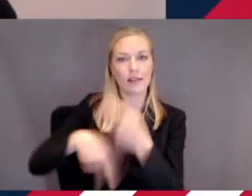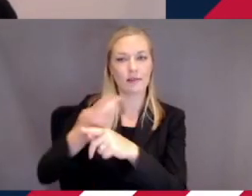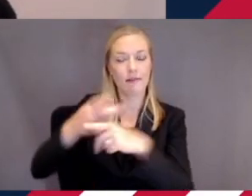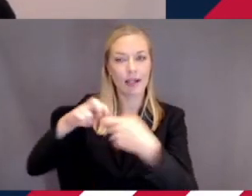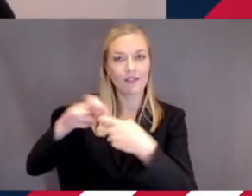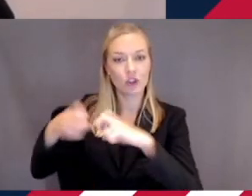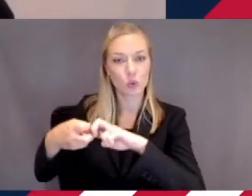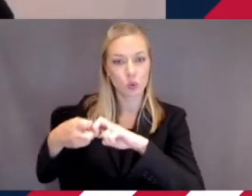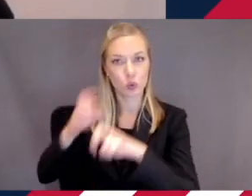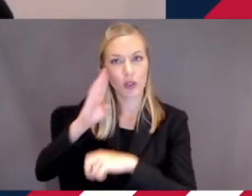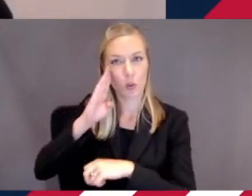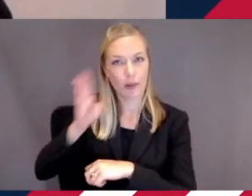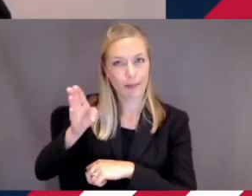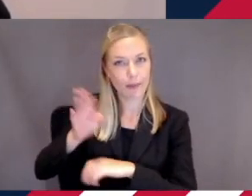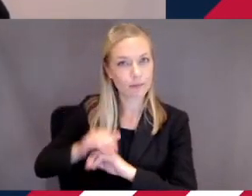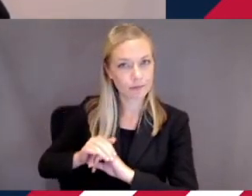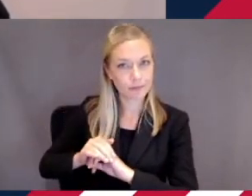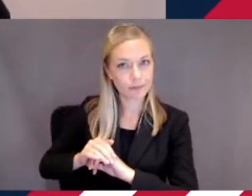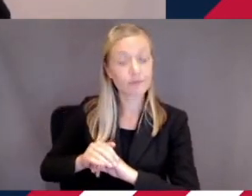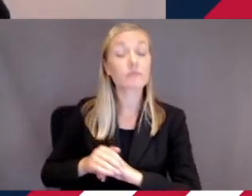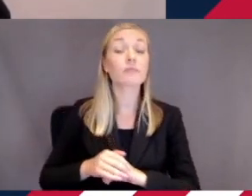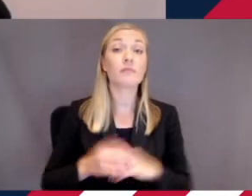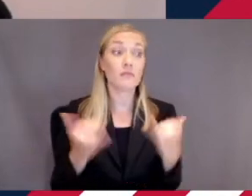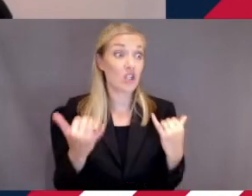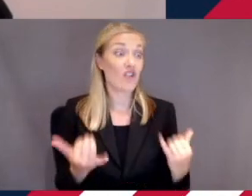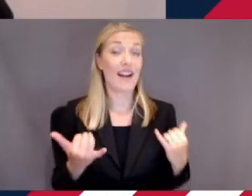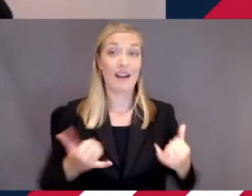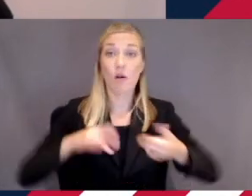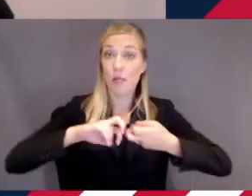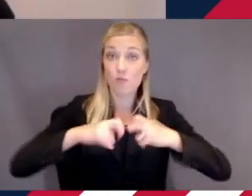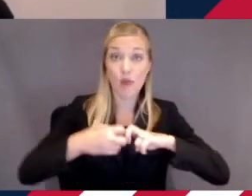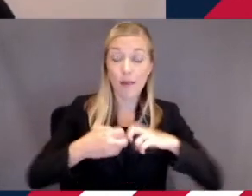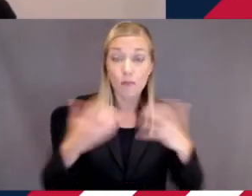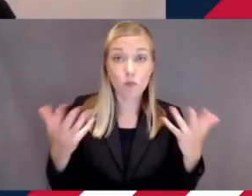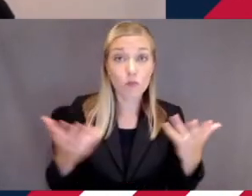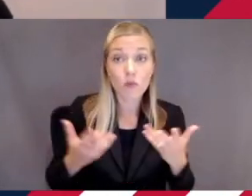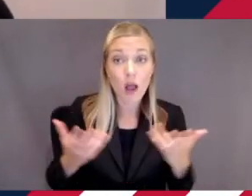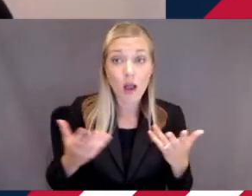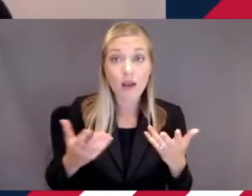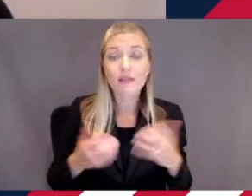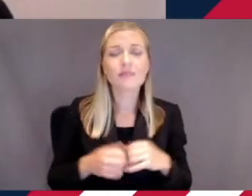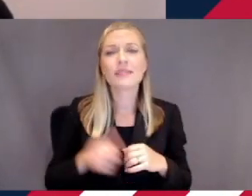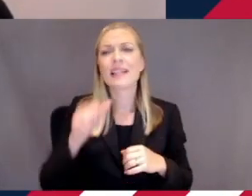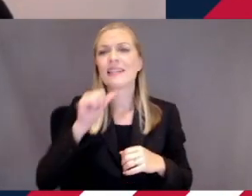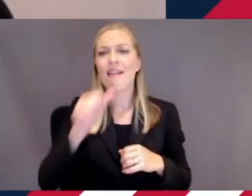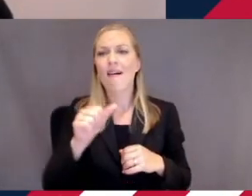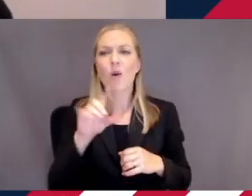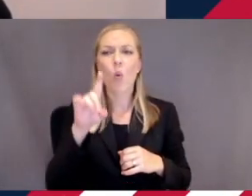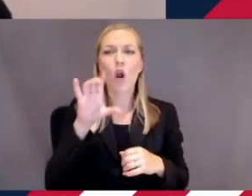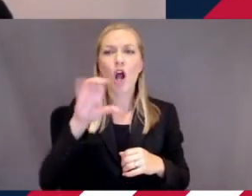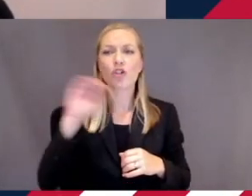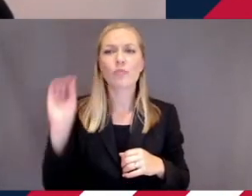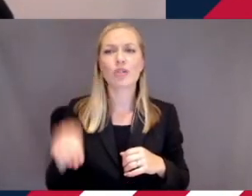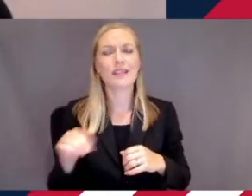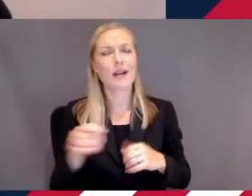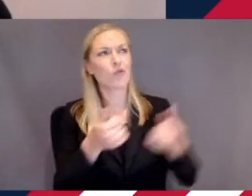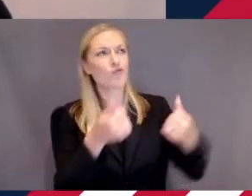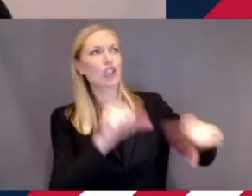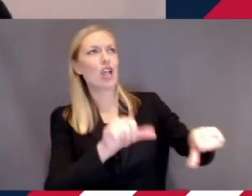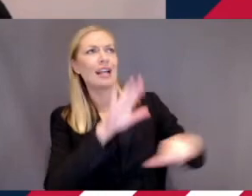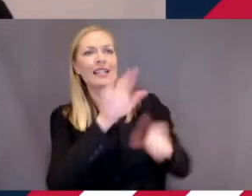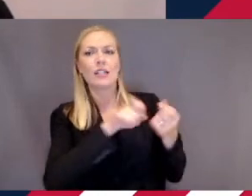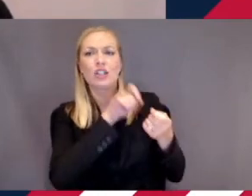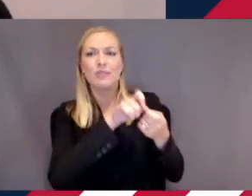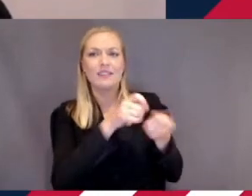The issue here is not really whether we should be making a blanket rejection of certain campaign monies or restricting the